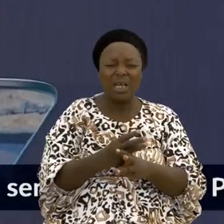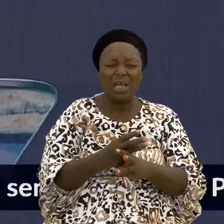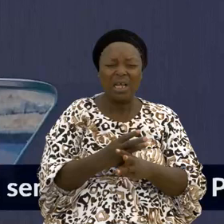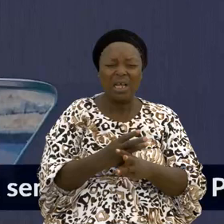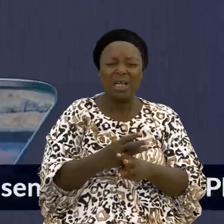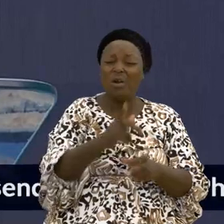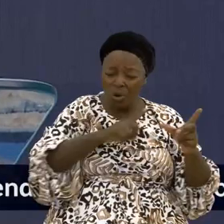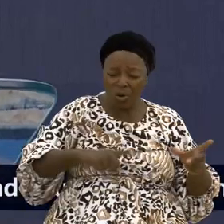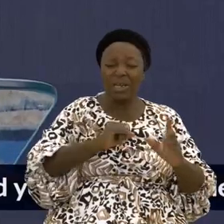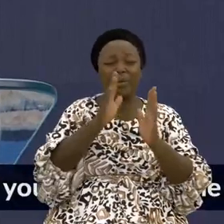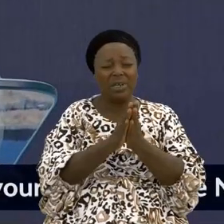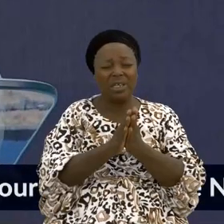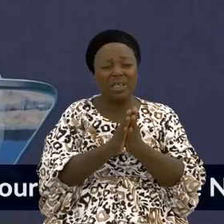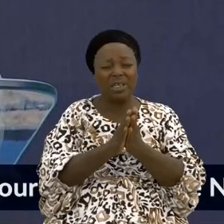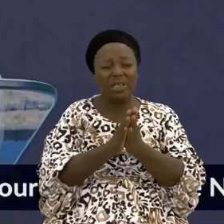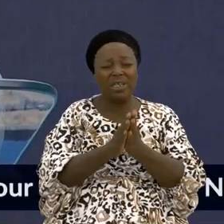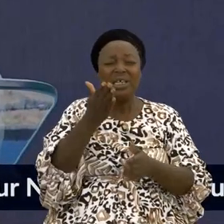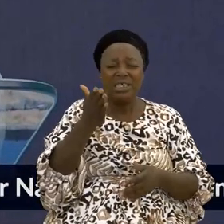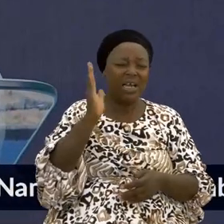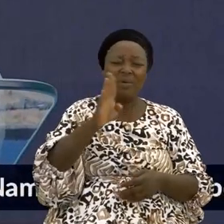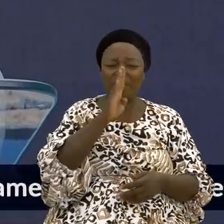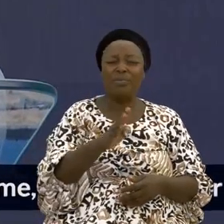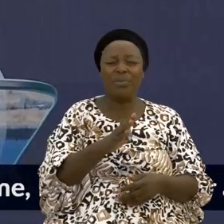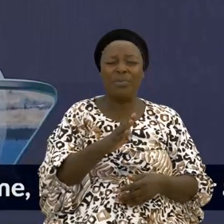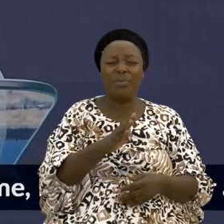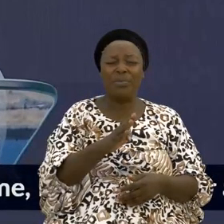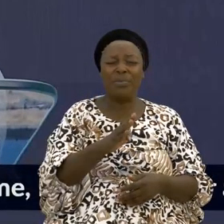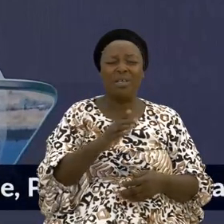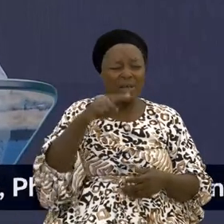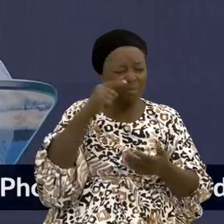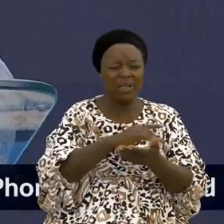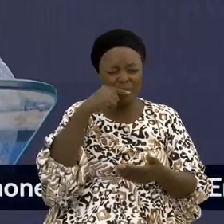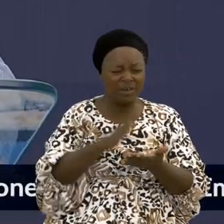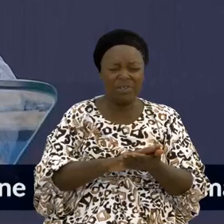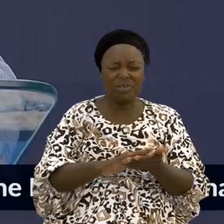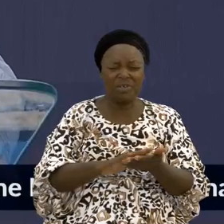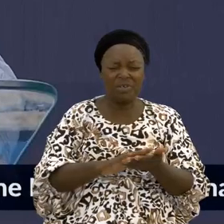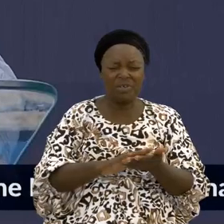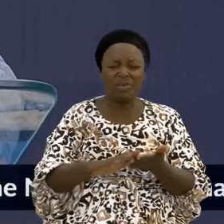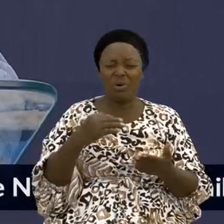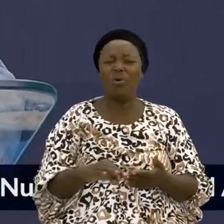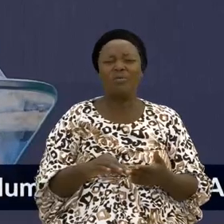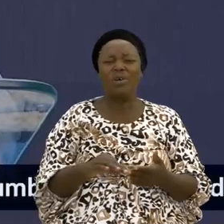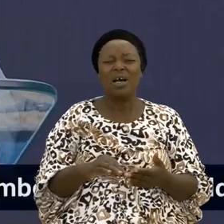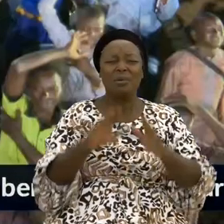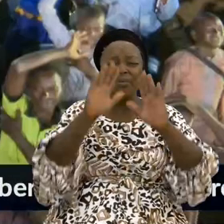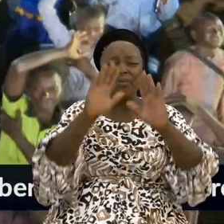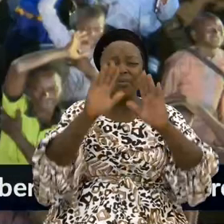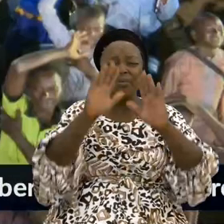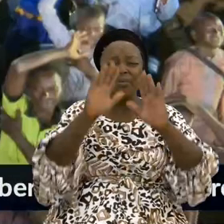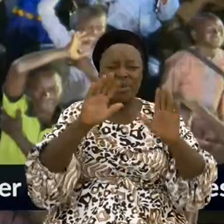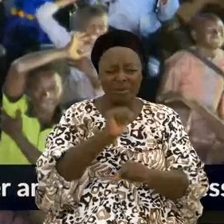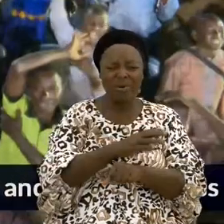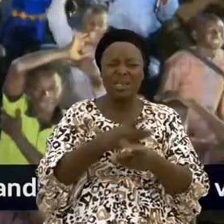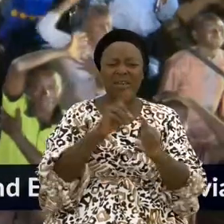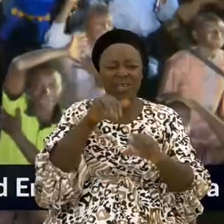I pray there'll be evidence of healing and miracle and deliverance in